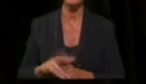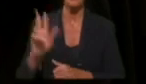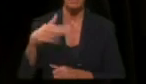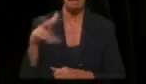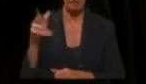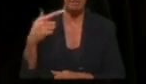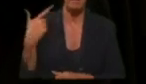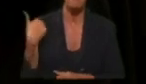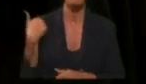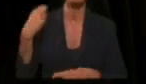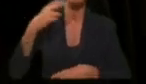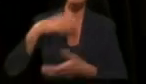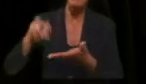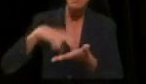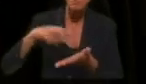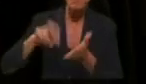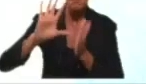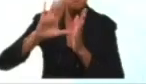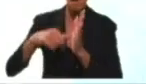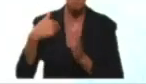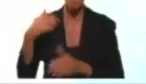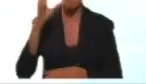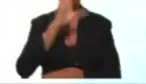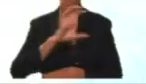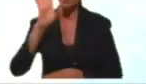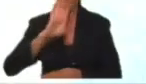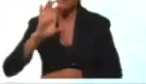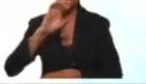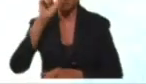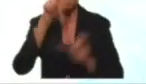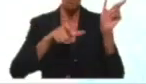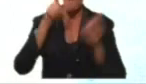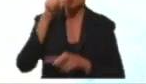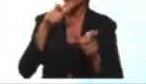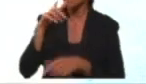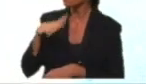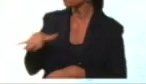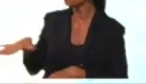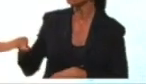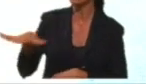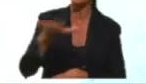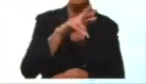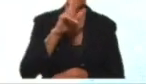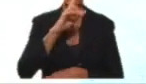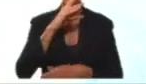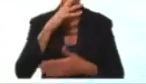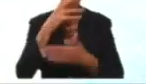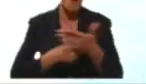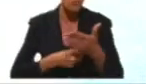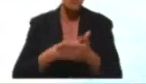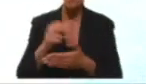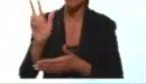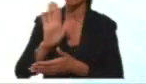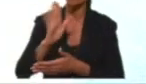see enjoying public space and who seems absent from it. I often say if you don't see people moving with wheelchairs, it's not because they don't exist,